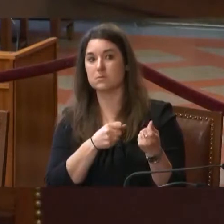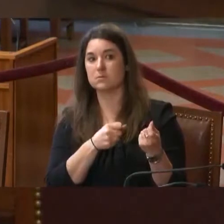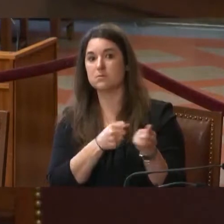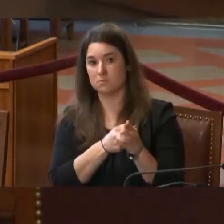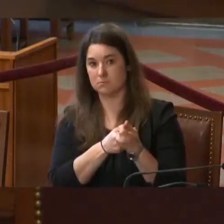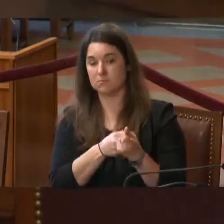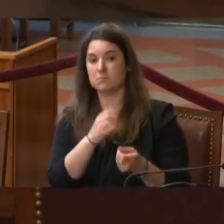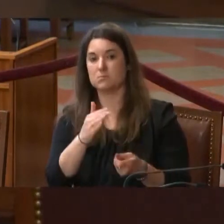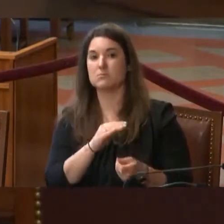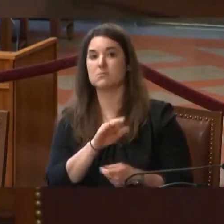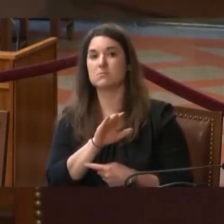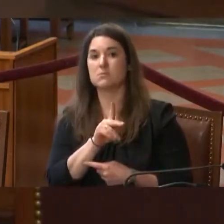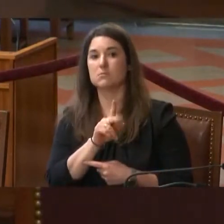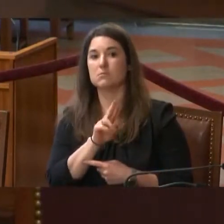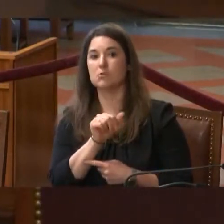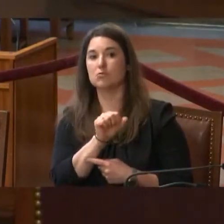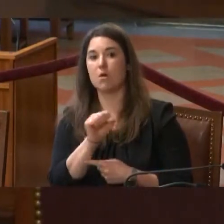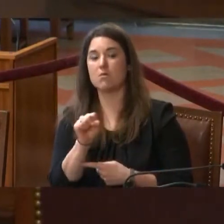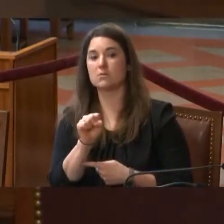Aye. Mr. Krause.